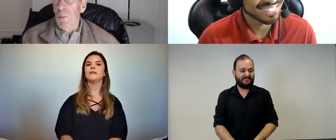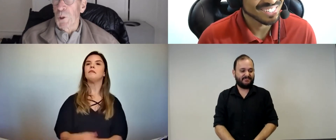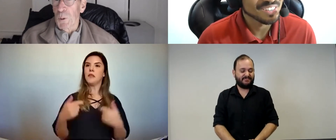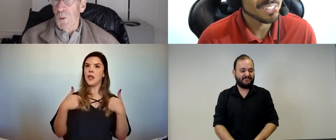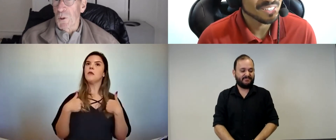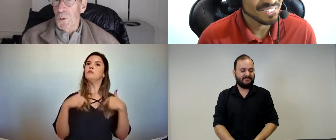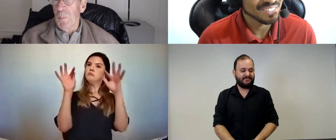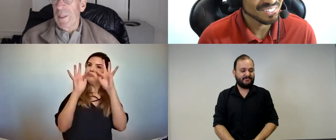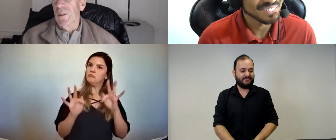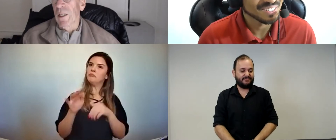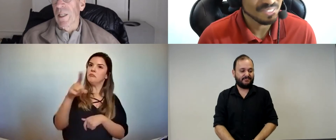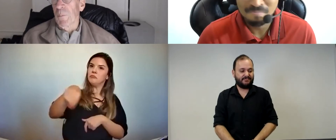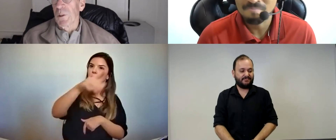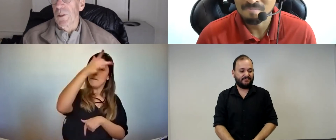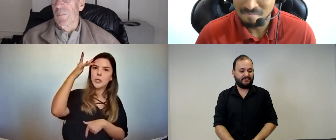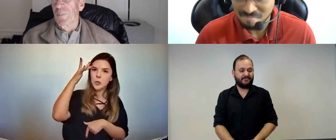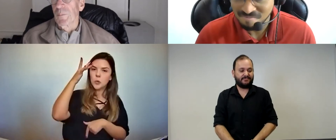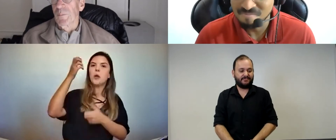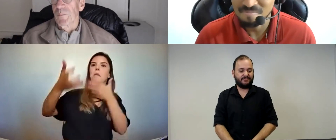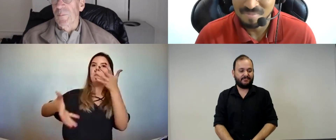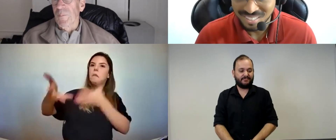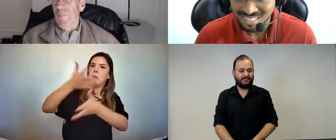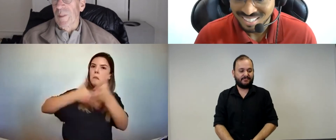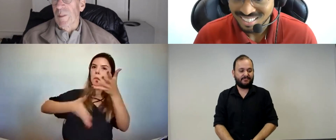sign language interpreters who speak in sign language.